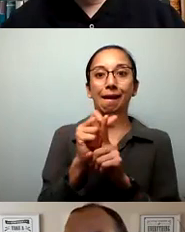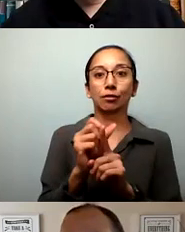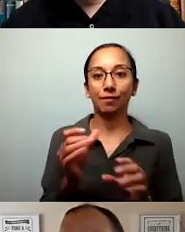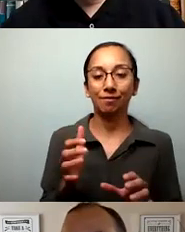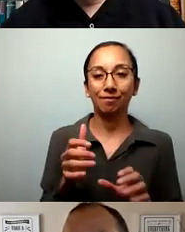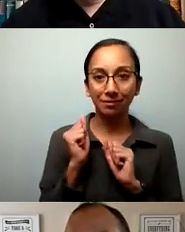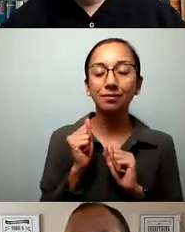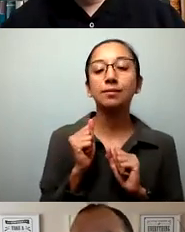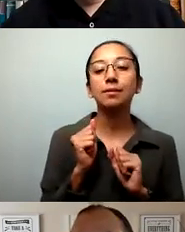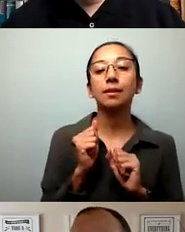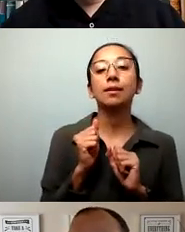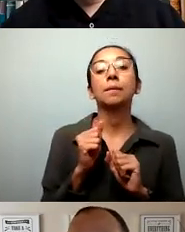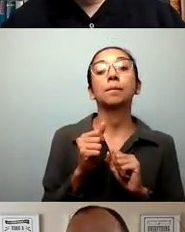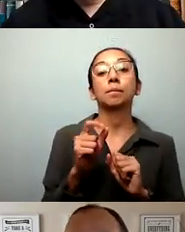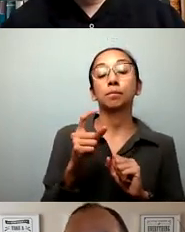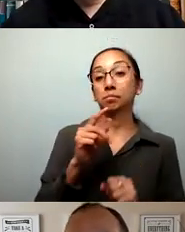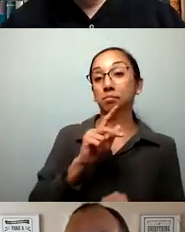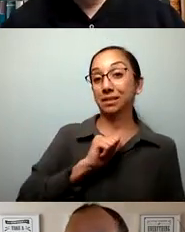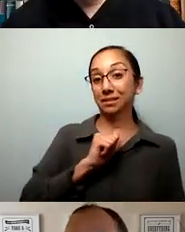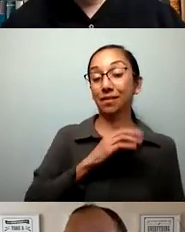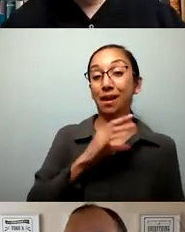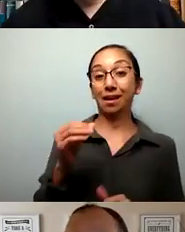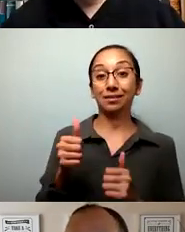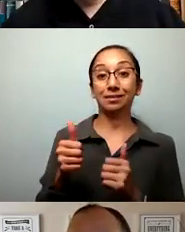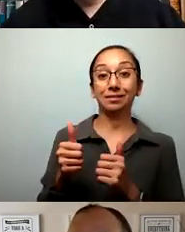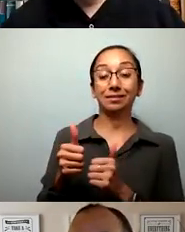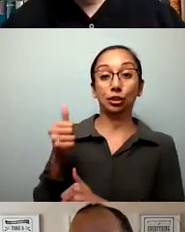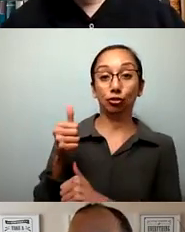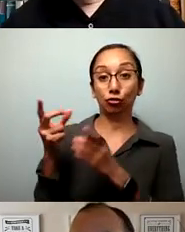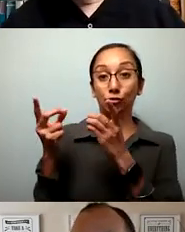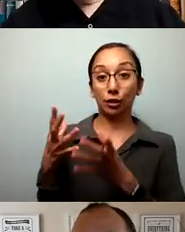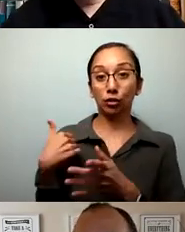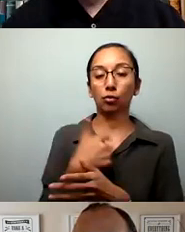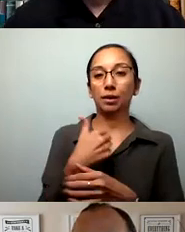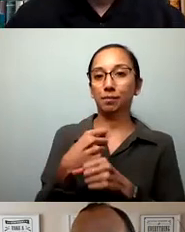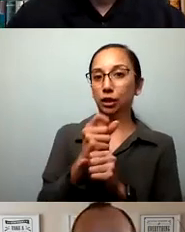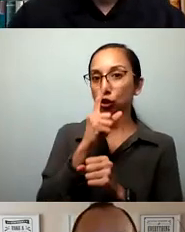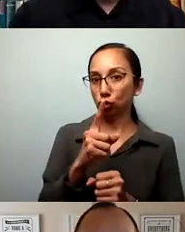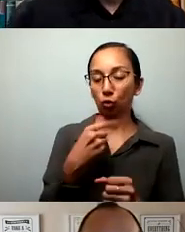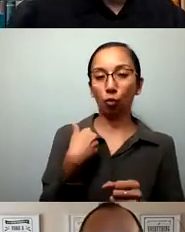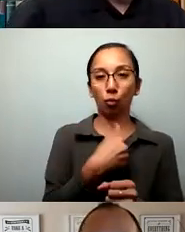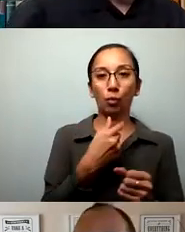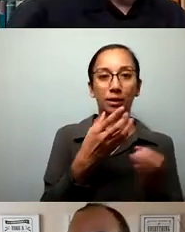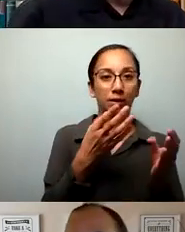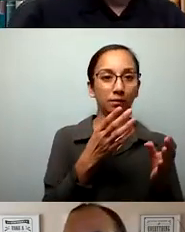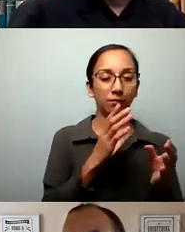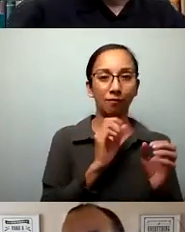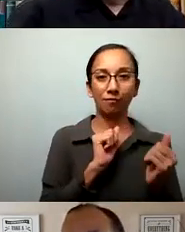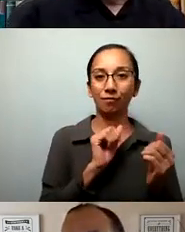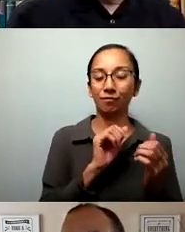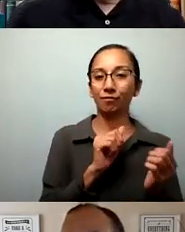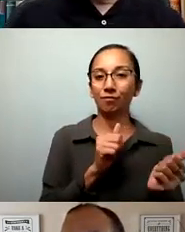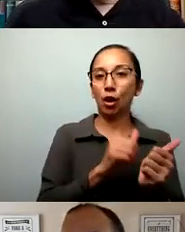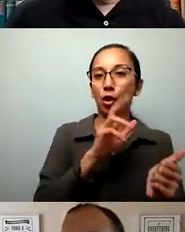I personally, as well as through my senior director, we make sure that those tickets are closed. And if any open tickets, we try to follow up and ensure that